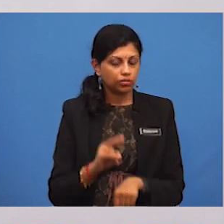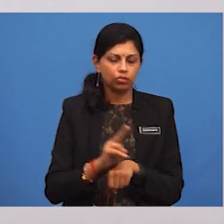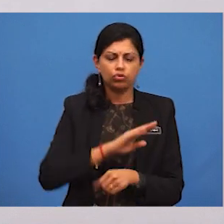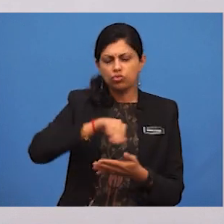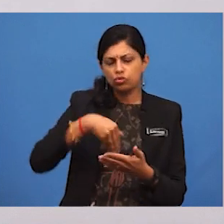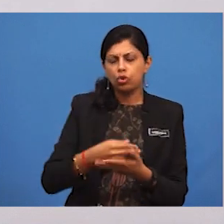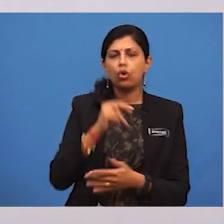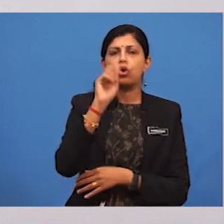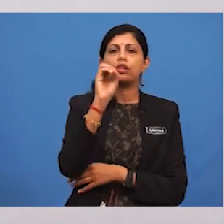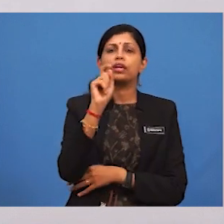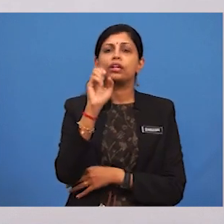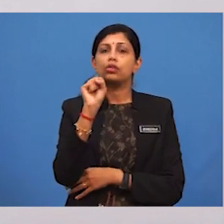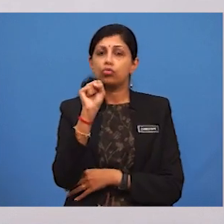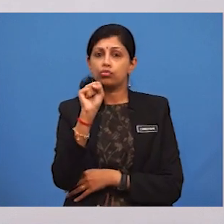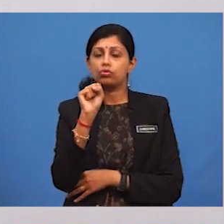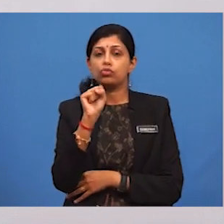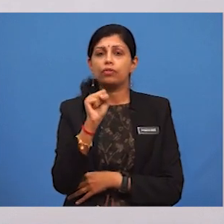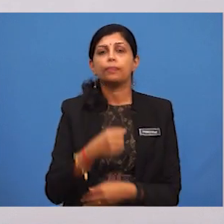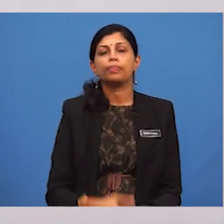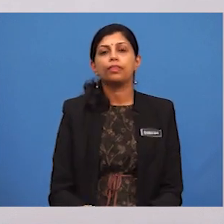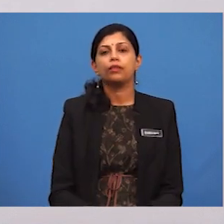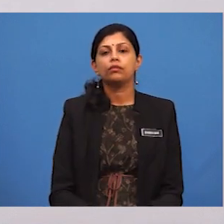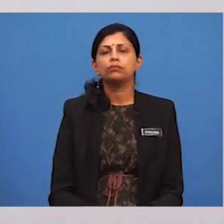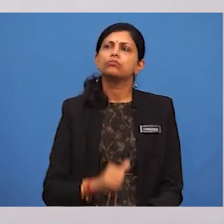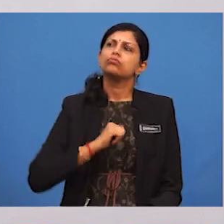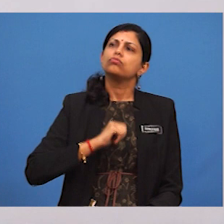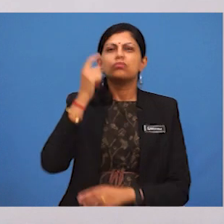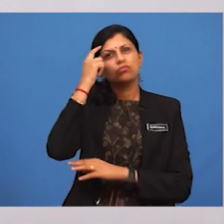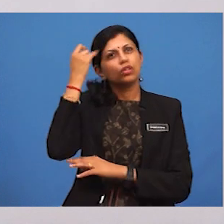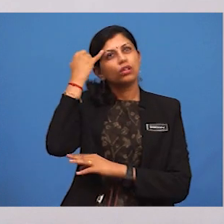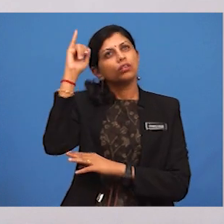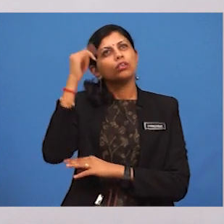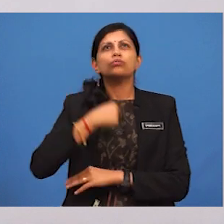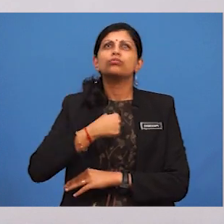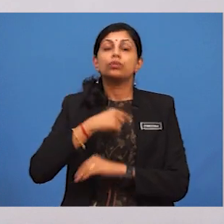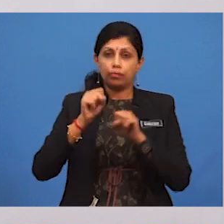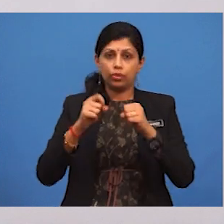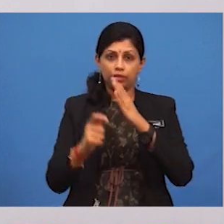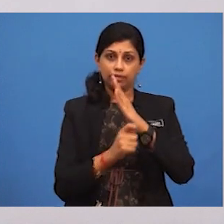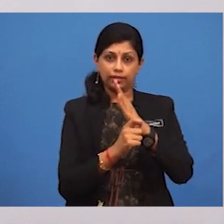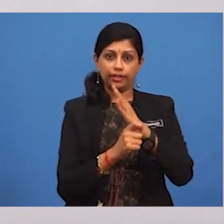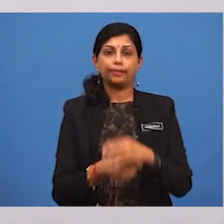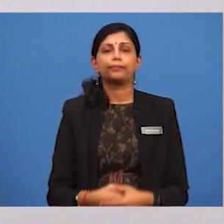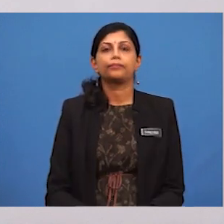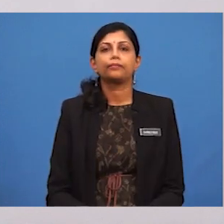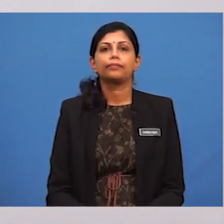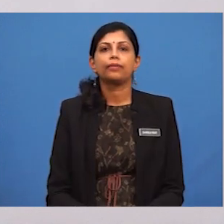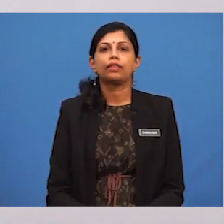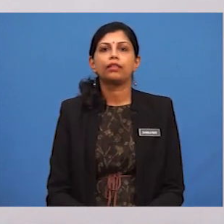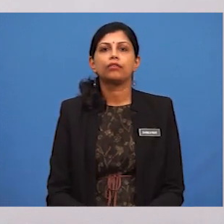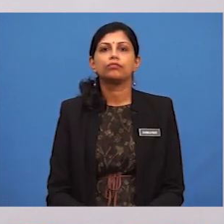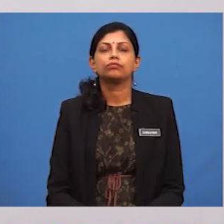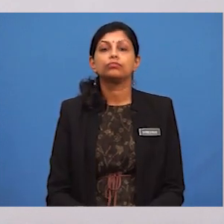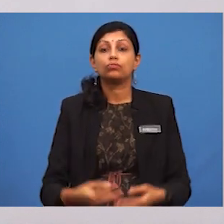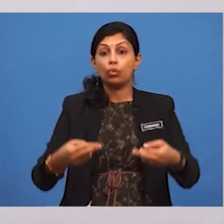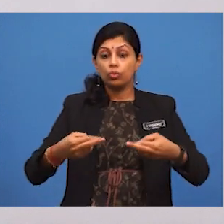notes given. Give your own ideas when needed. You will receive up to